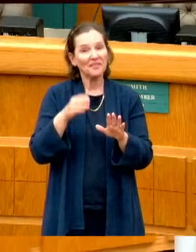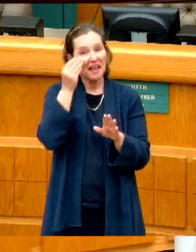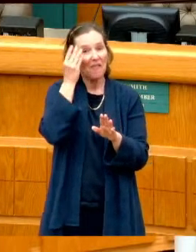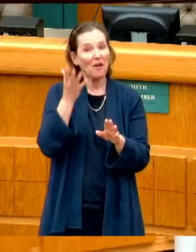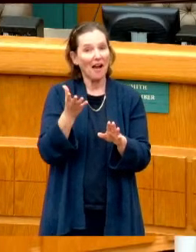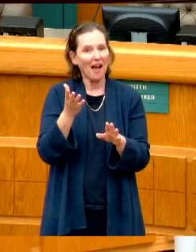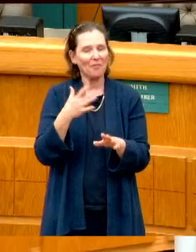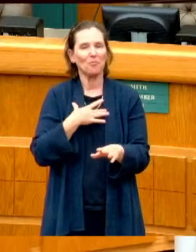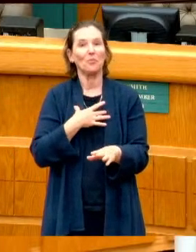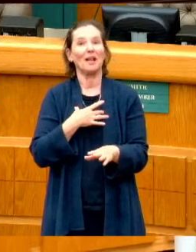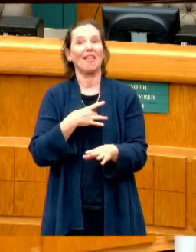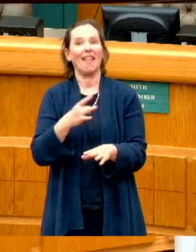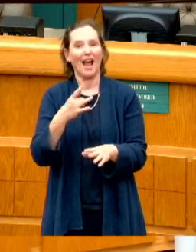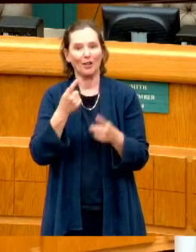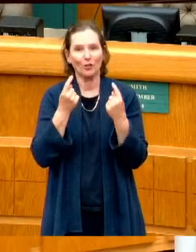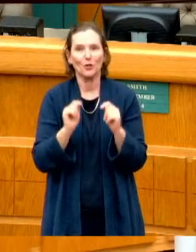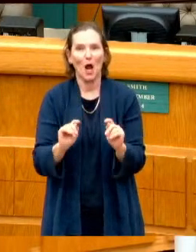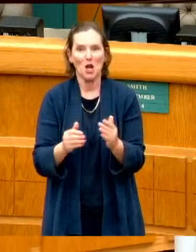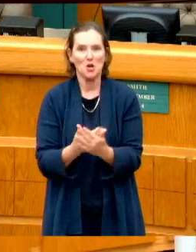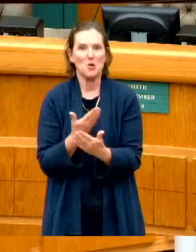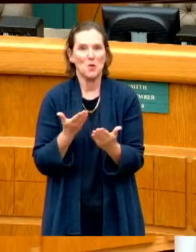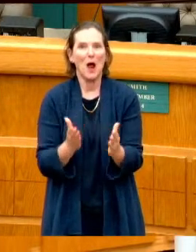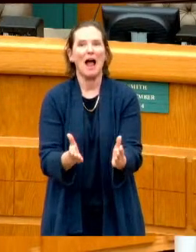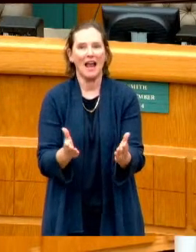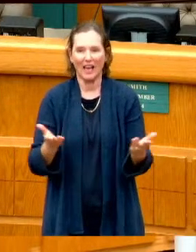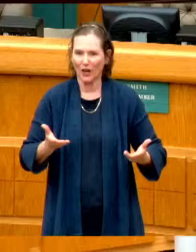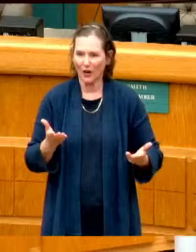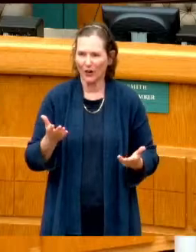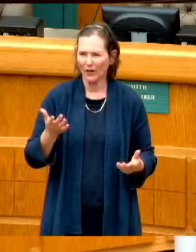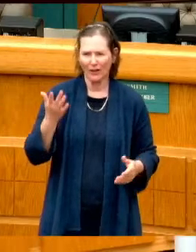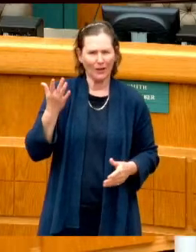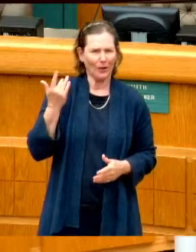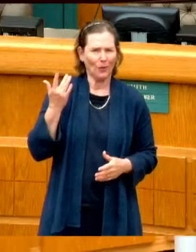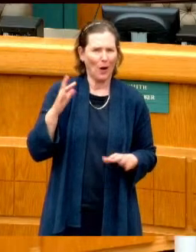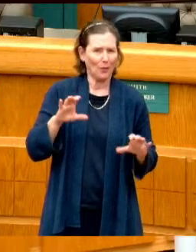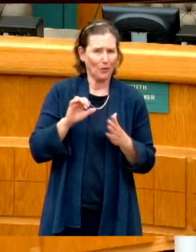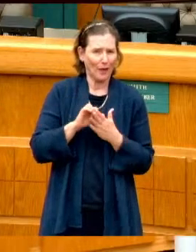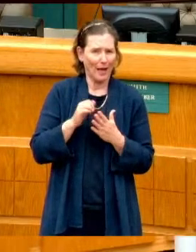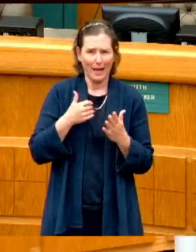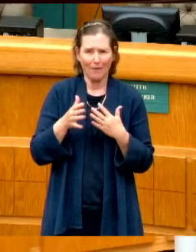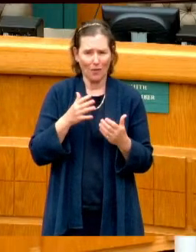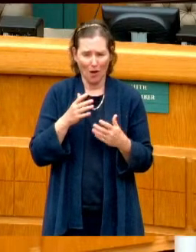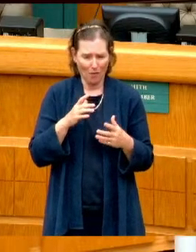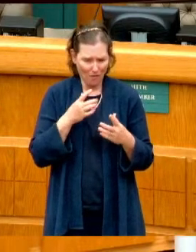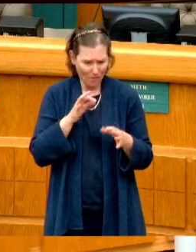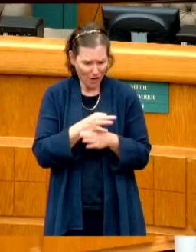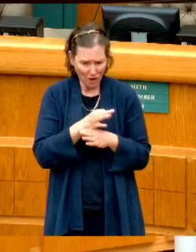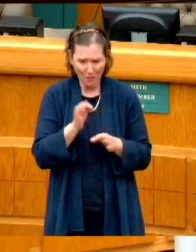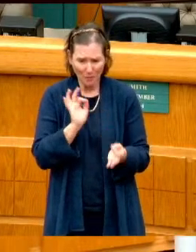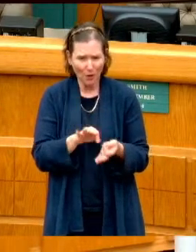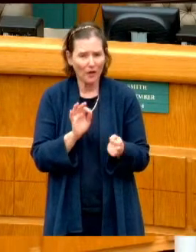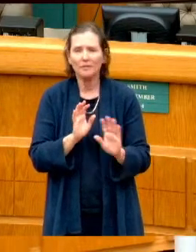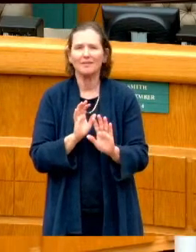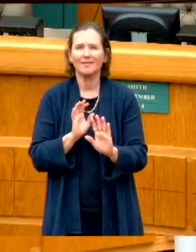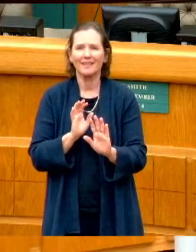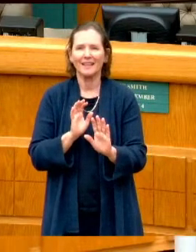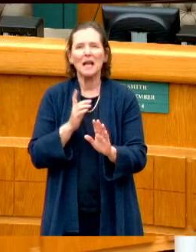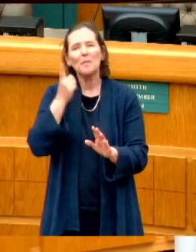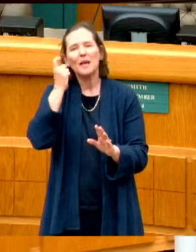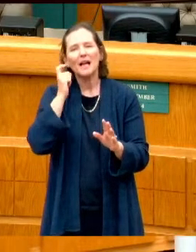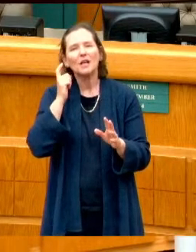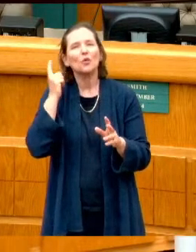Why do we do that when all seems to be working so perfectly? Well, I'd like to say it's because we're always one step